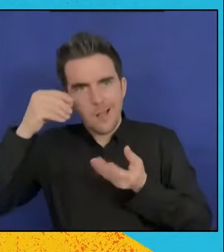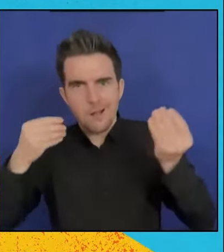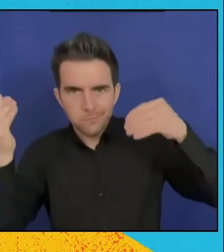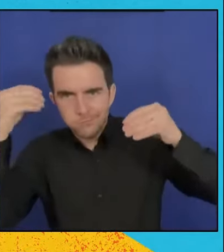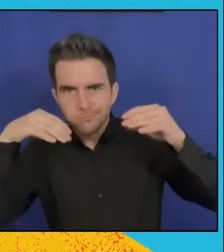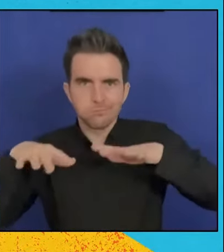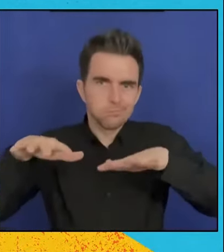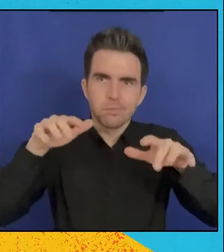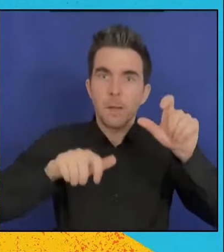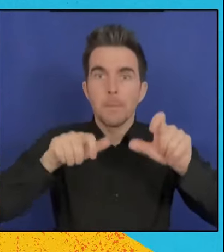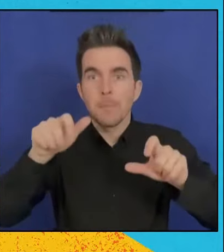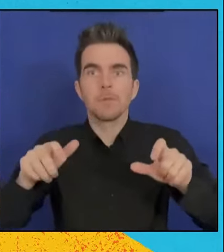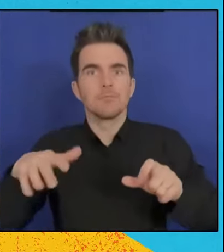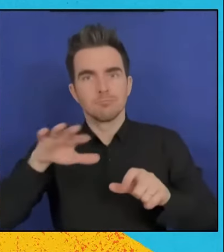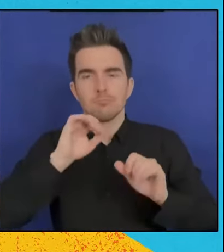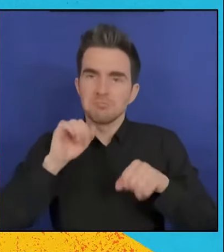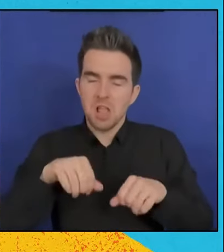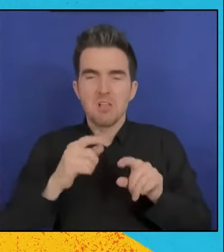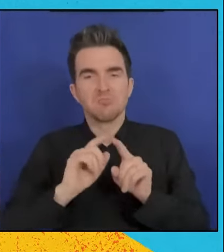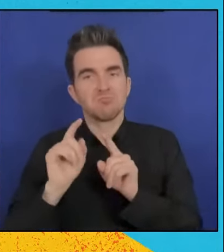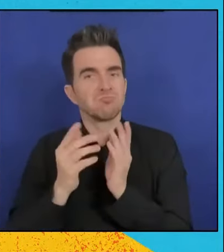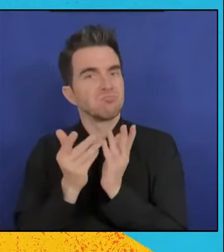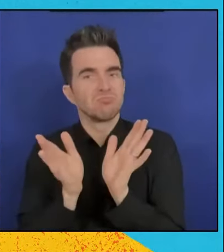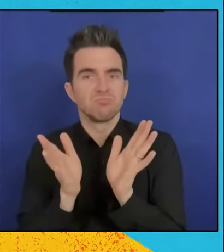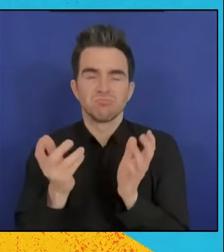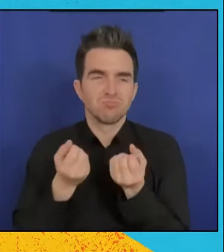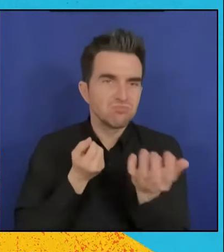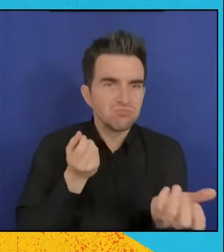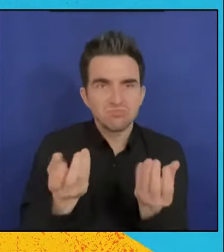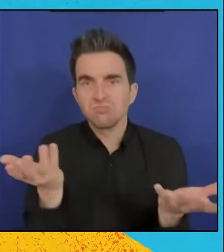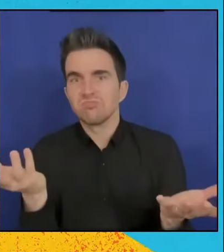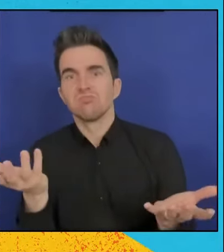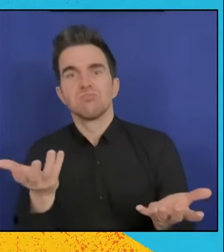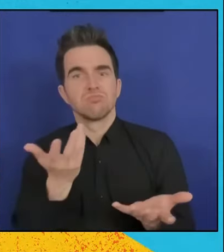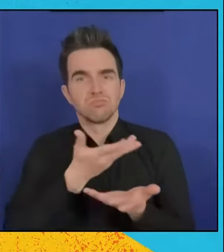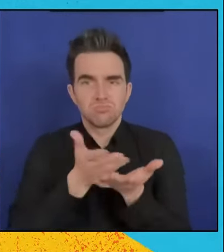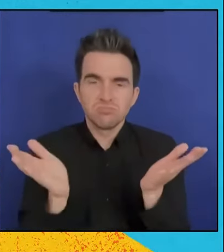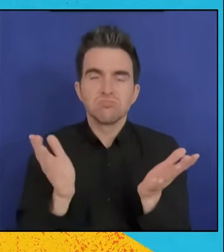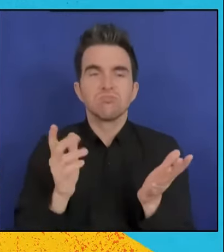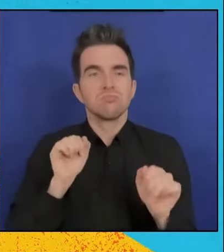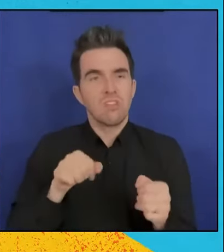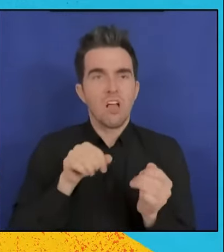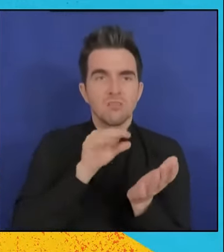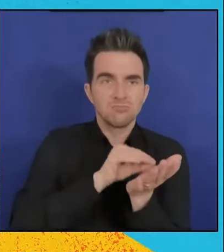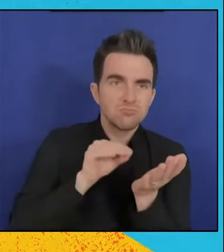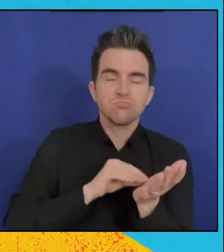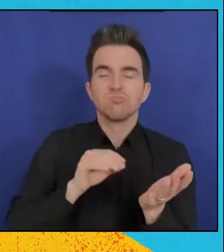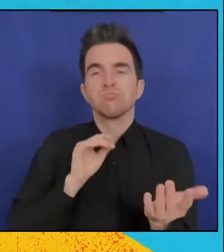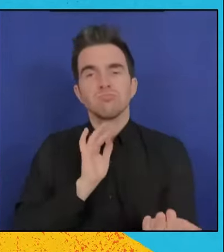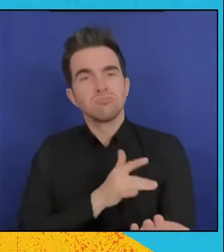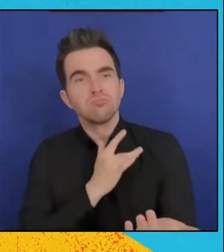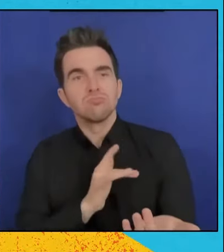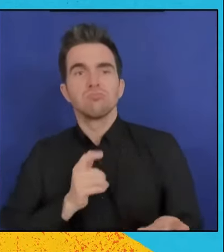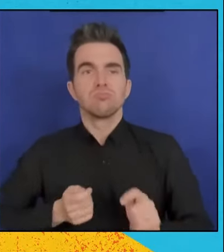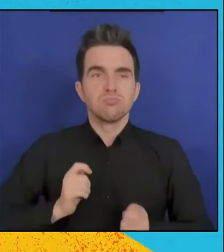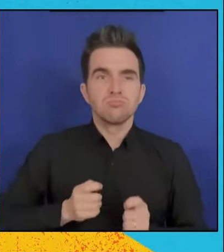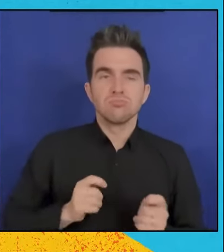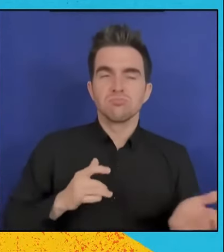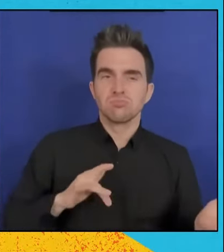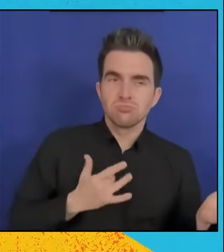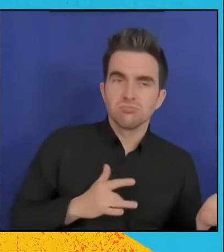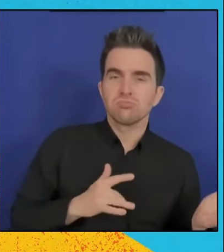local languages. Where I come from, Alo Akpamo, which is called folklore, is a great way to